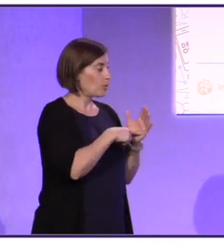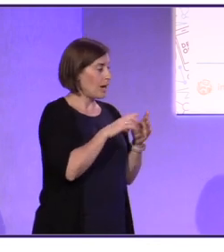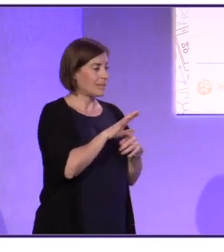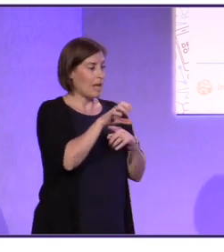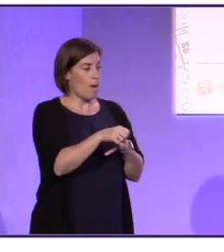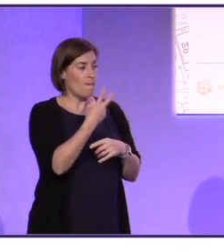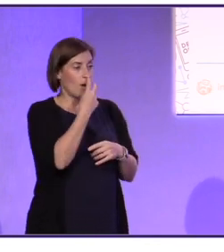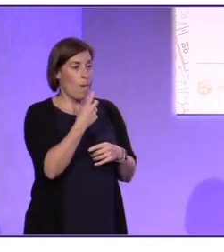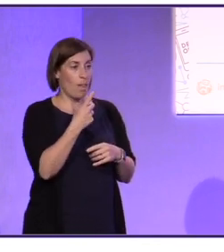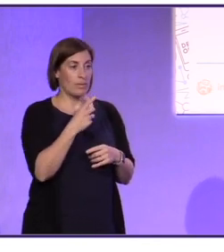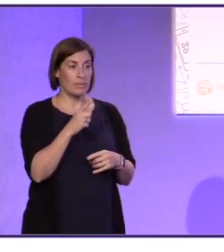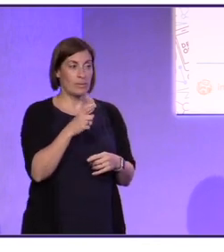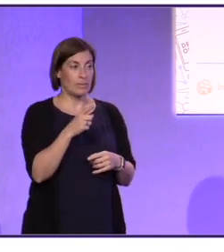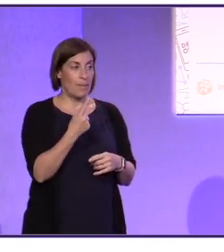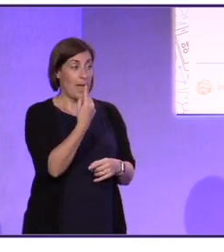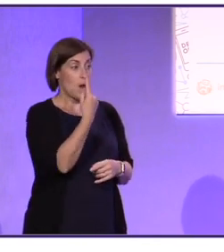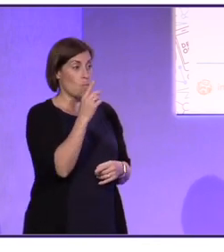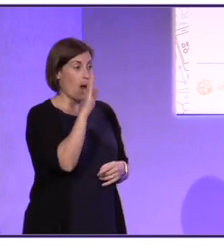One hand. Oh, really?